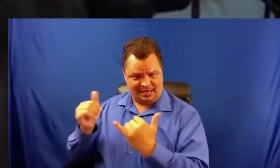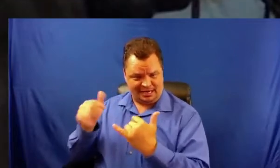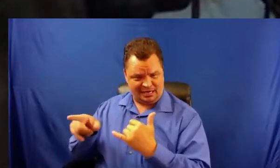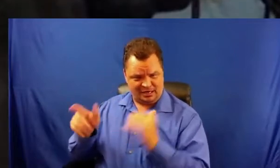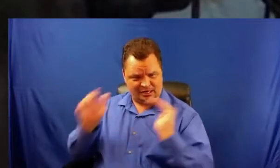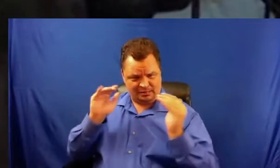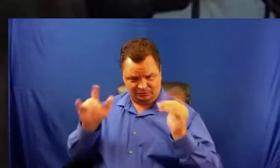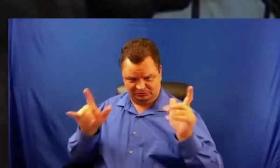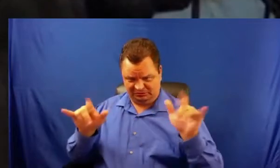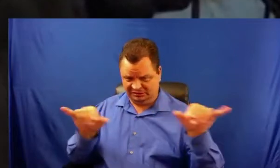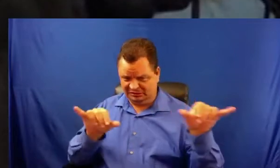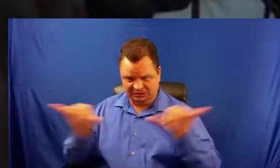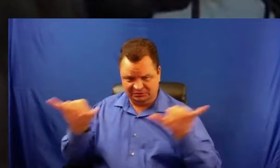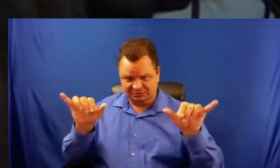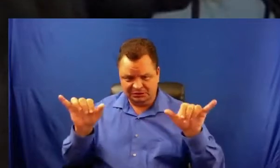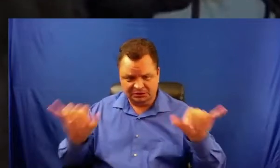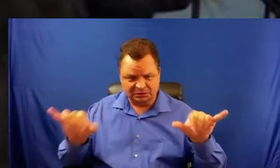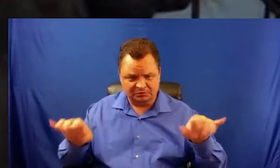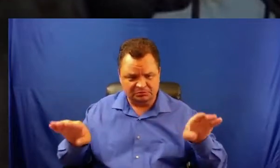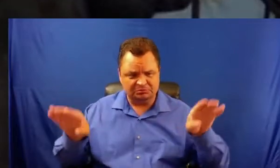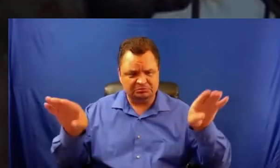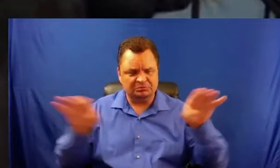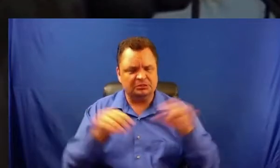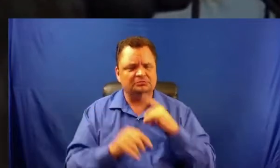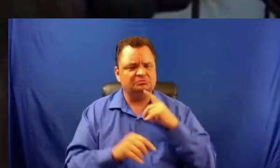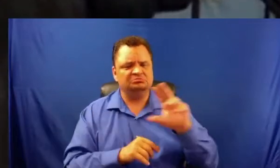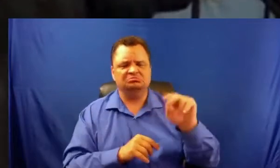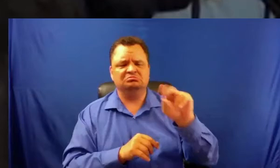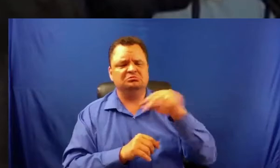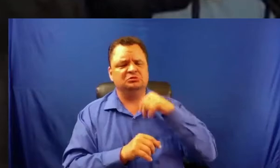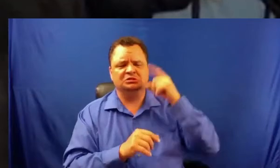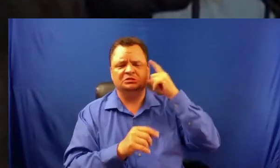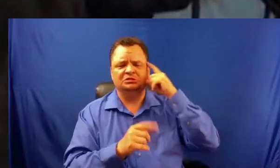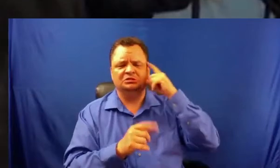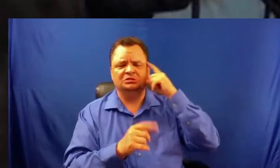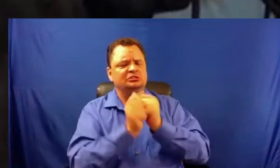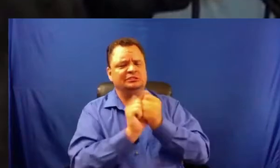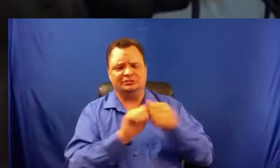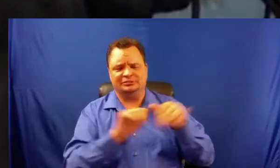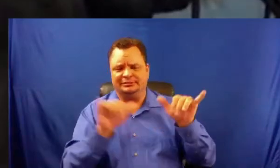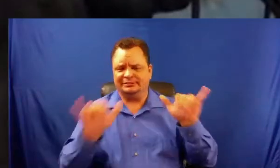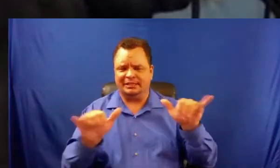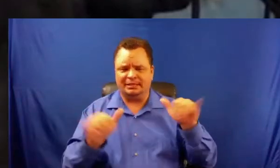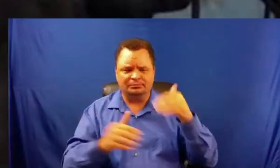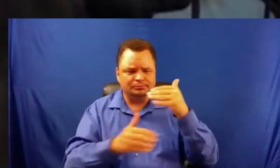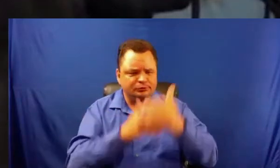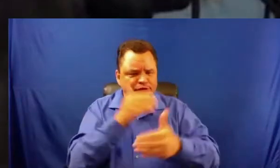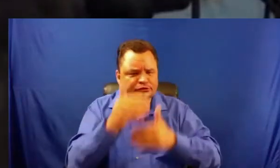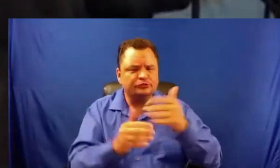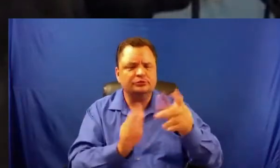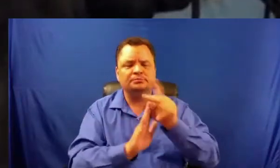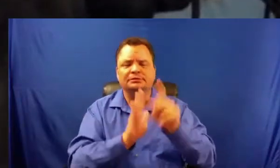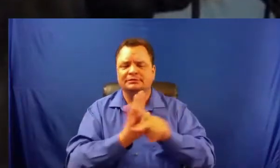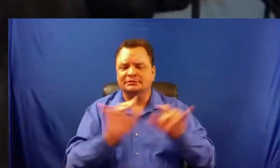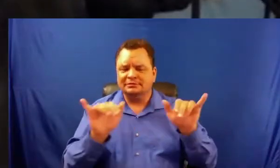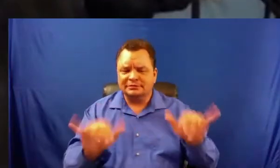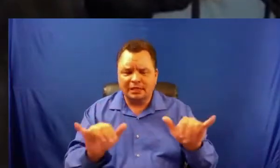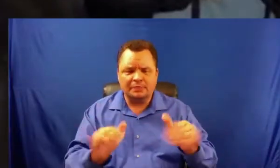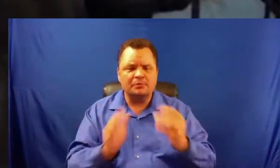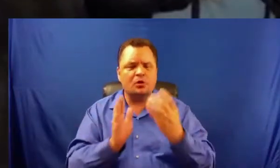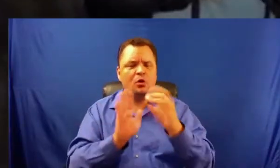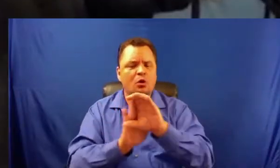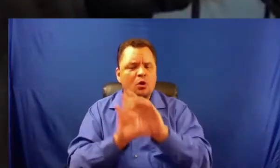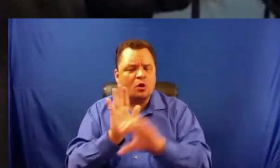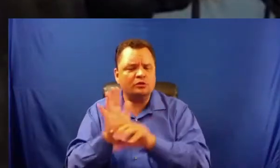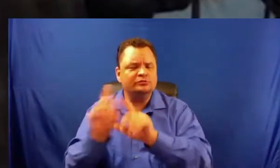And I would assume not, but do we know? No, it's they're being admitted basically on the same criteria, maybe Dr. Booth.